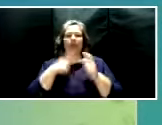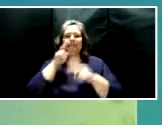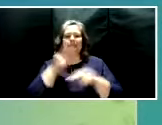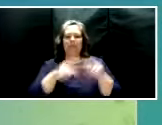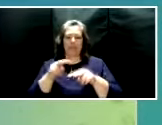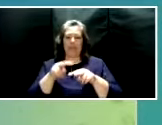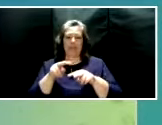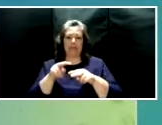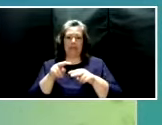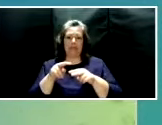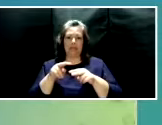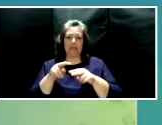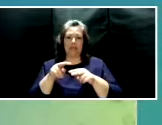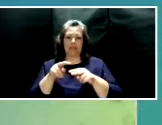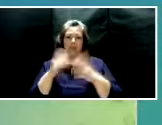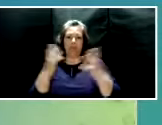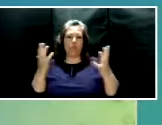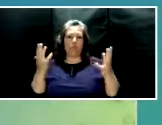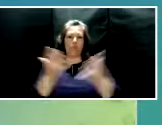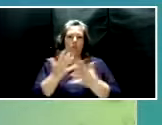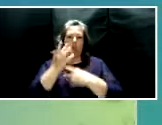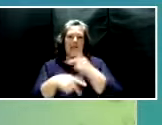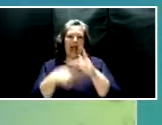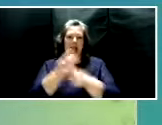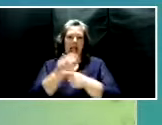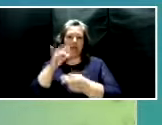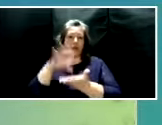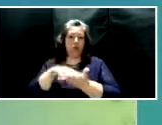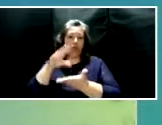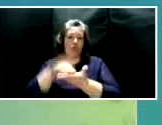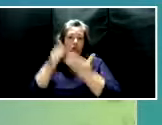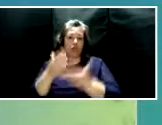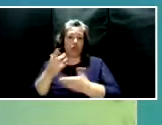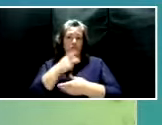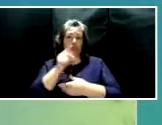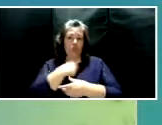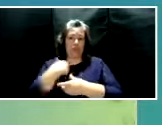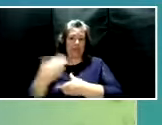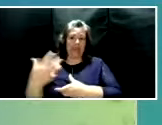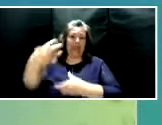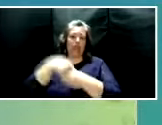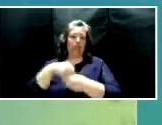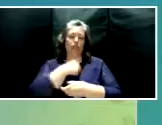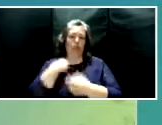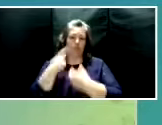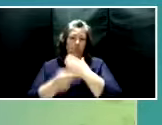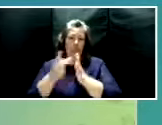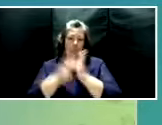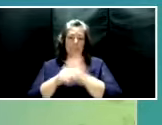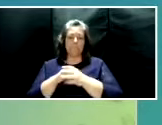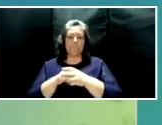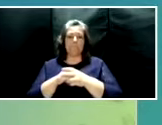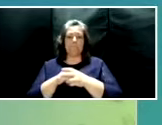of, what type of learners we're engaging in our particular programs. So as you would note from